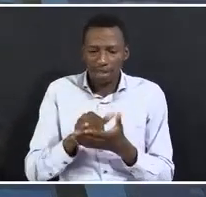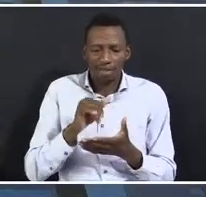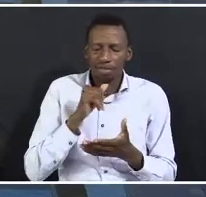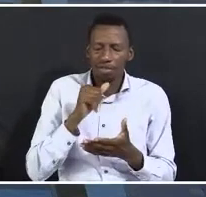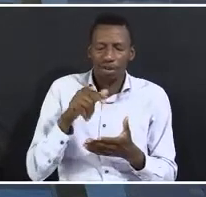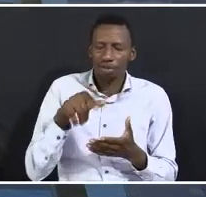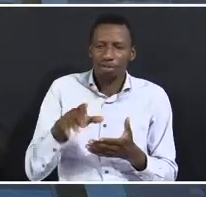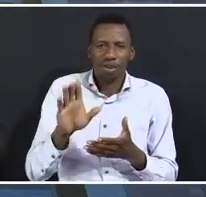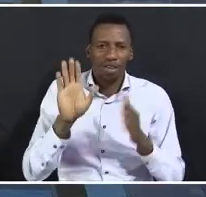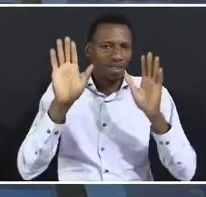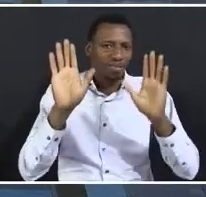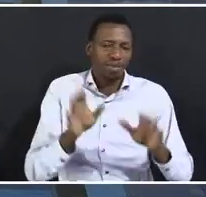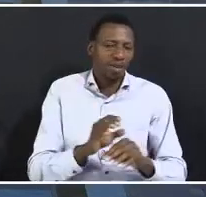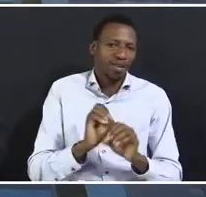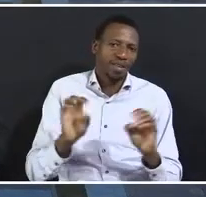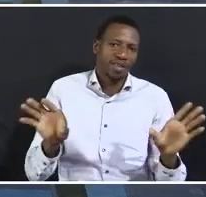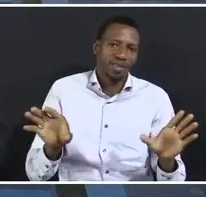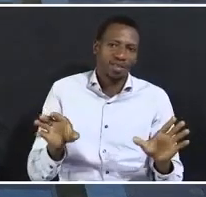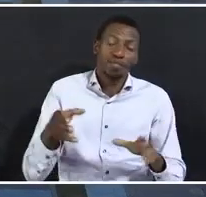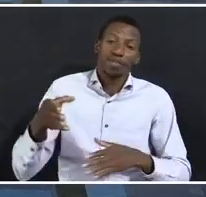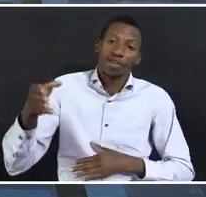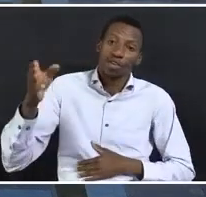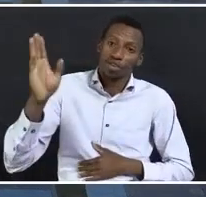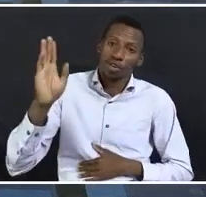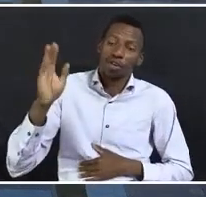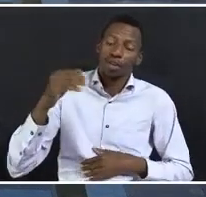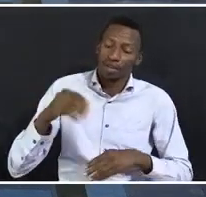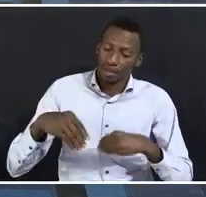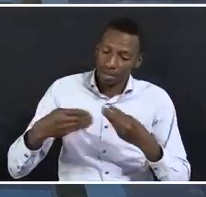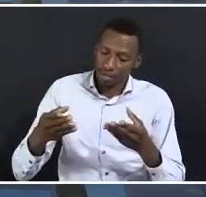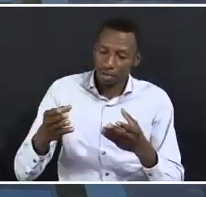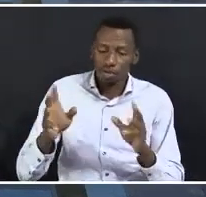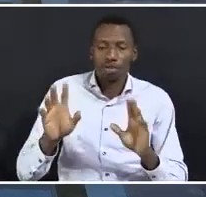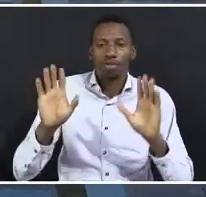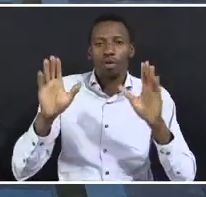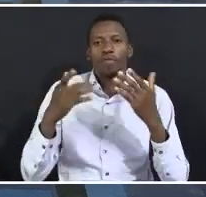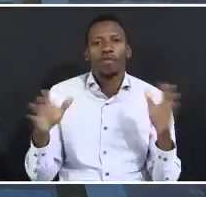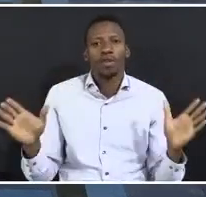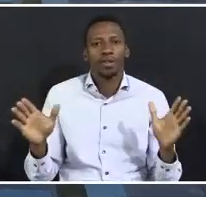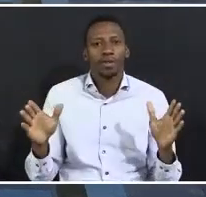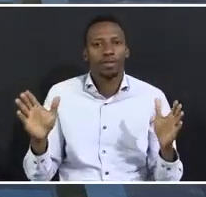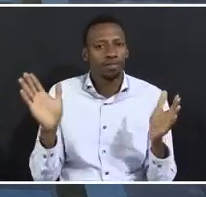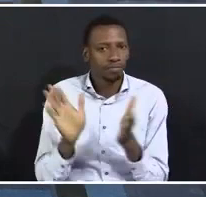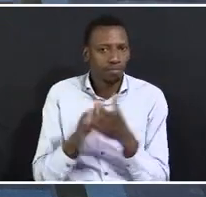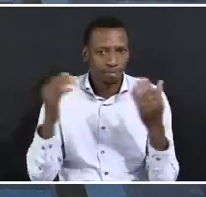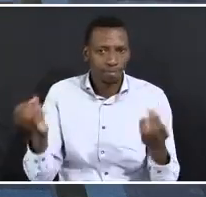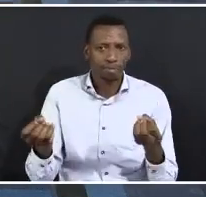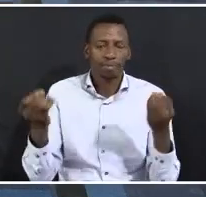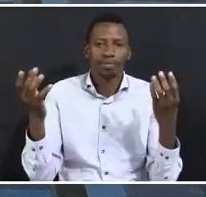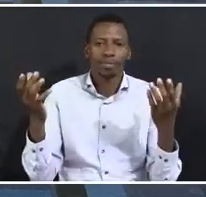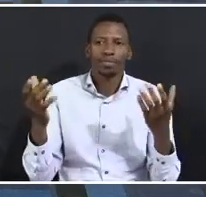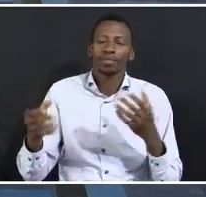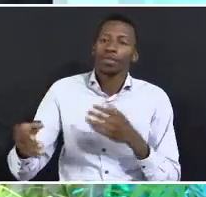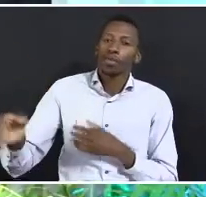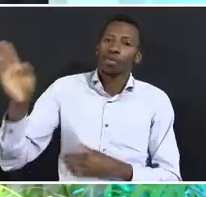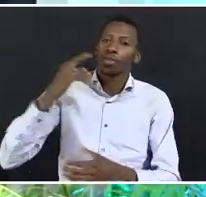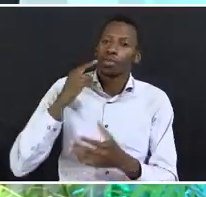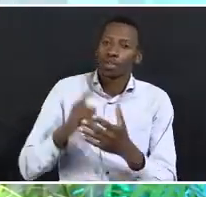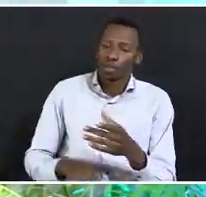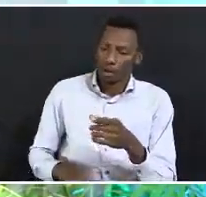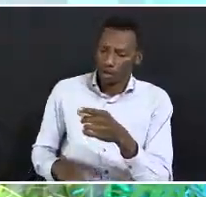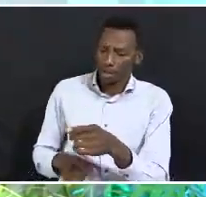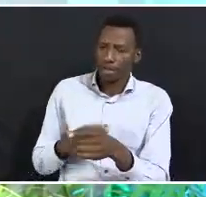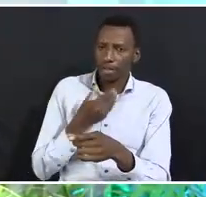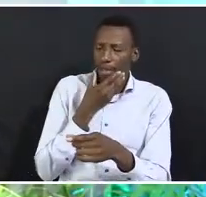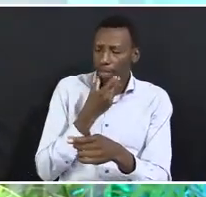try to prove yourself. God has given you the value. Hallelujah. The Bible says that this man